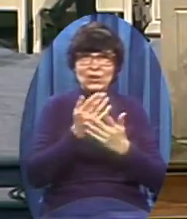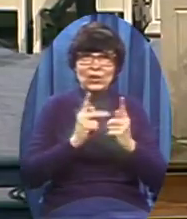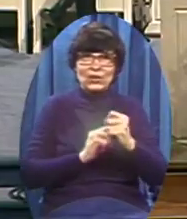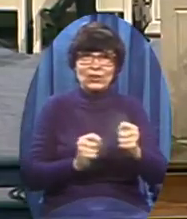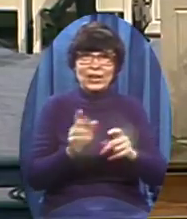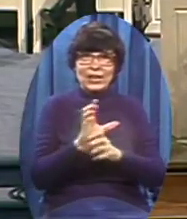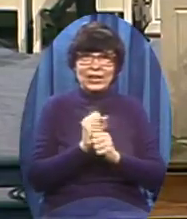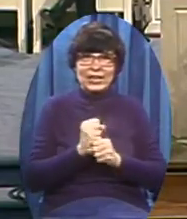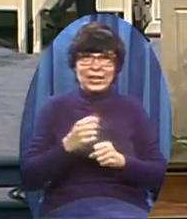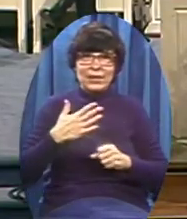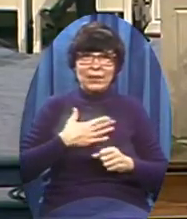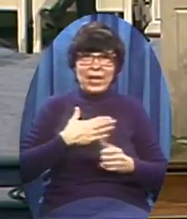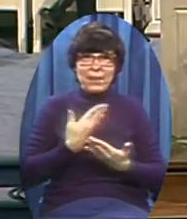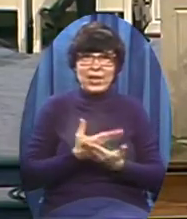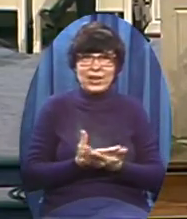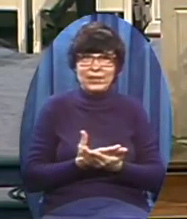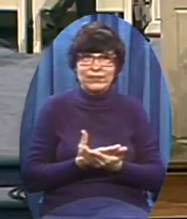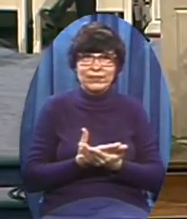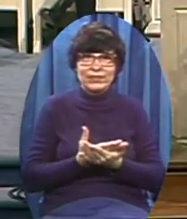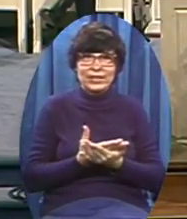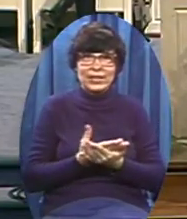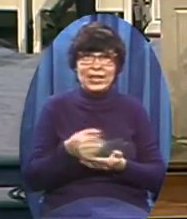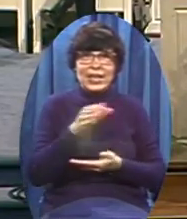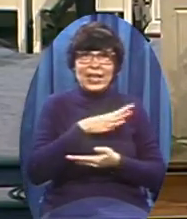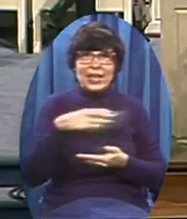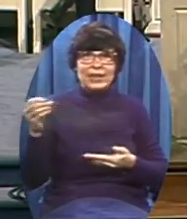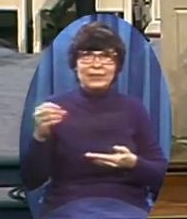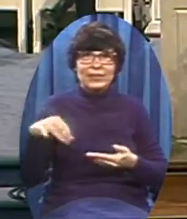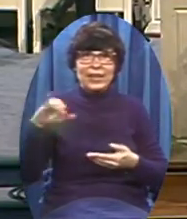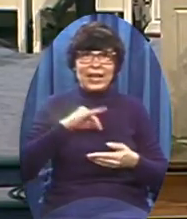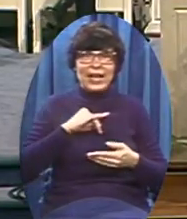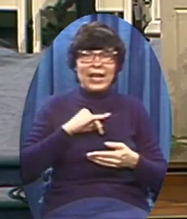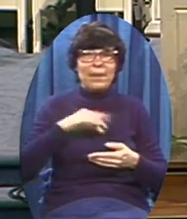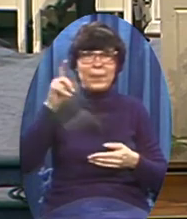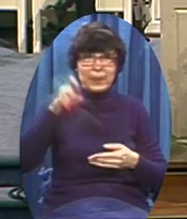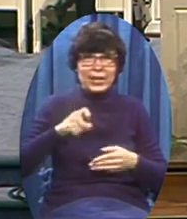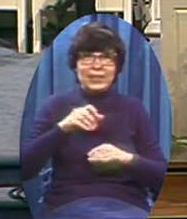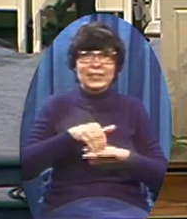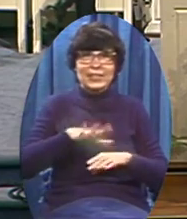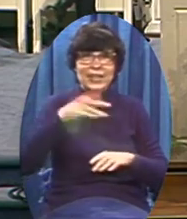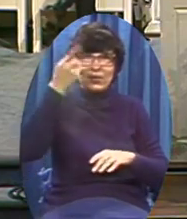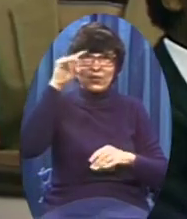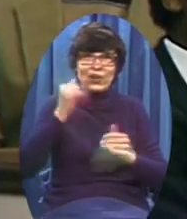And I hear the way he presents it, I just can't help but give it.